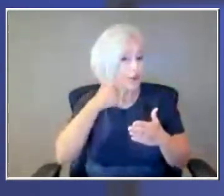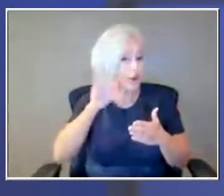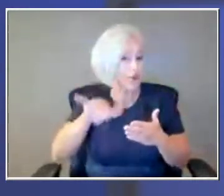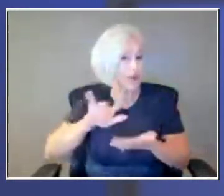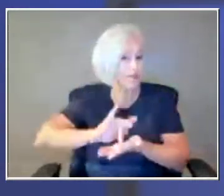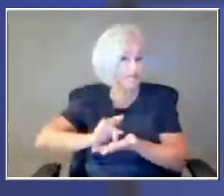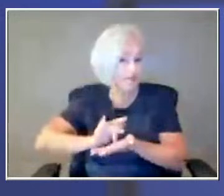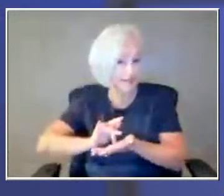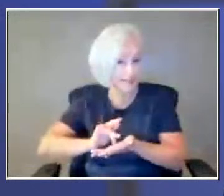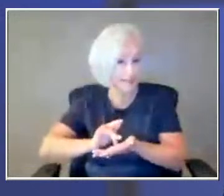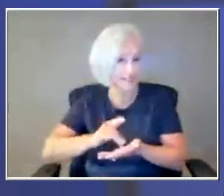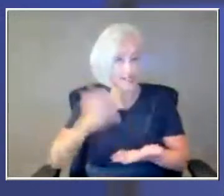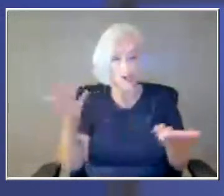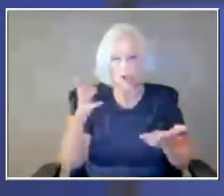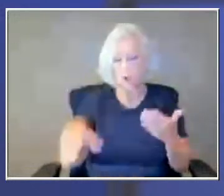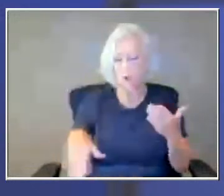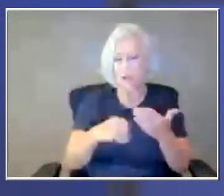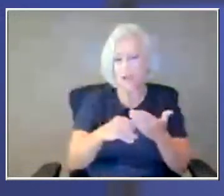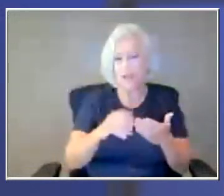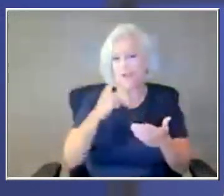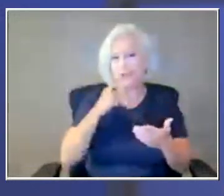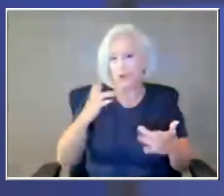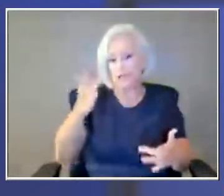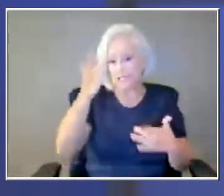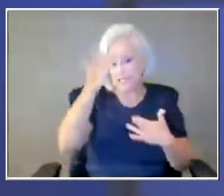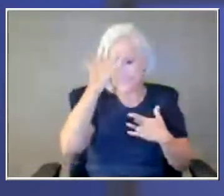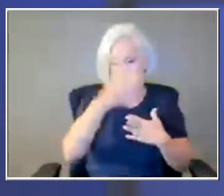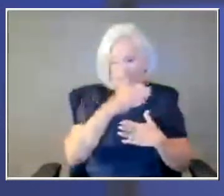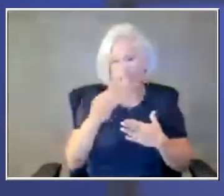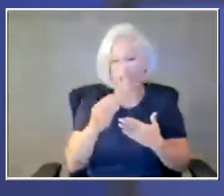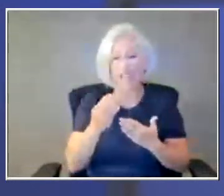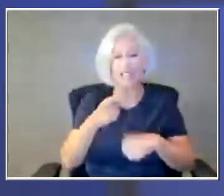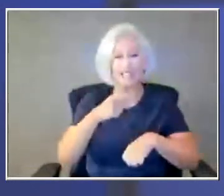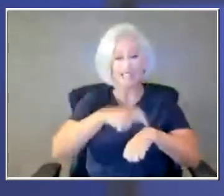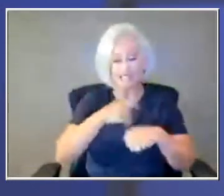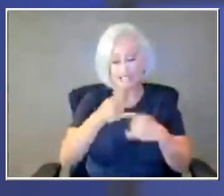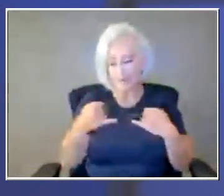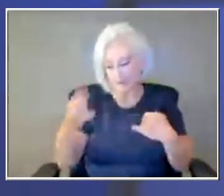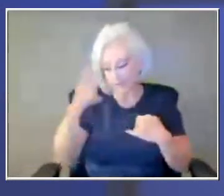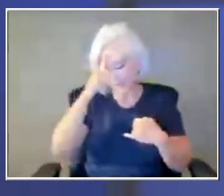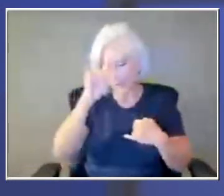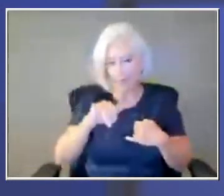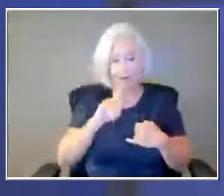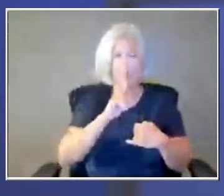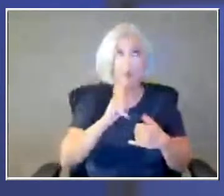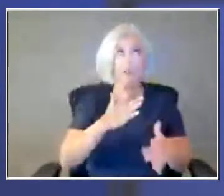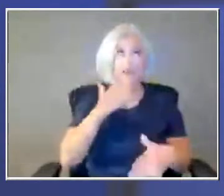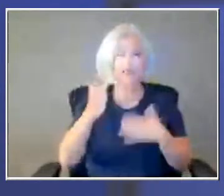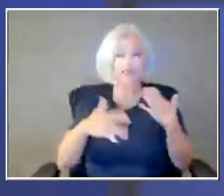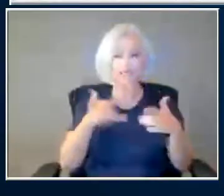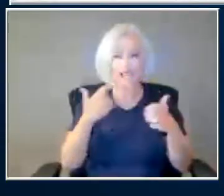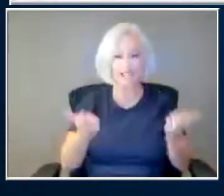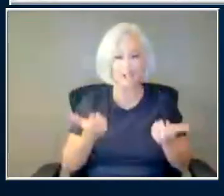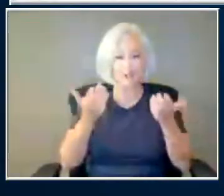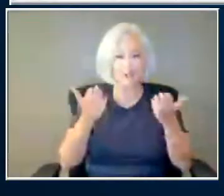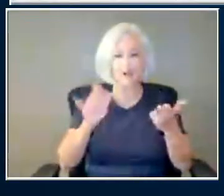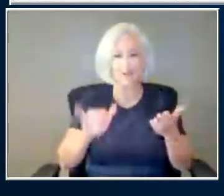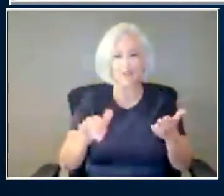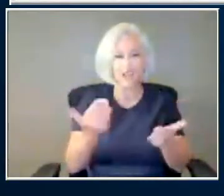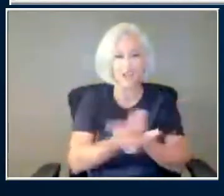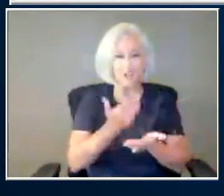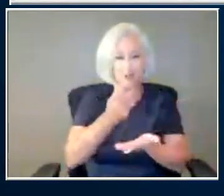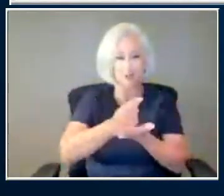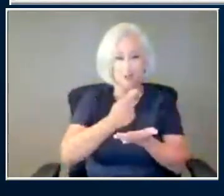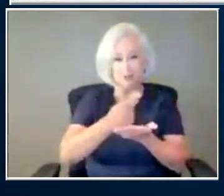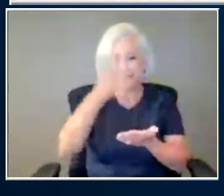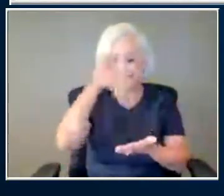stages. So I think there's more to come, but we're so glad to be able to offer these really innovative treatments to our community. Very exciting. Vera wants